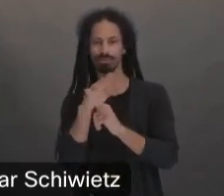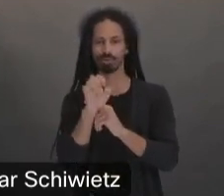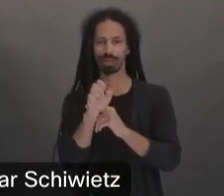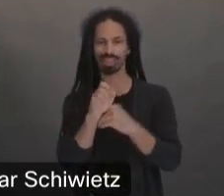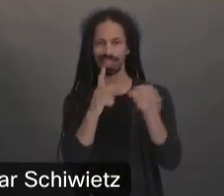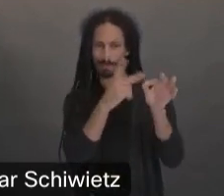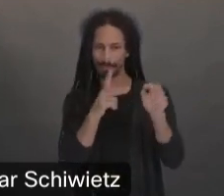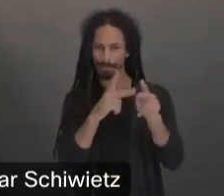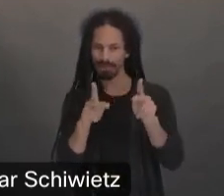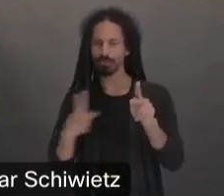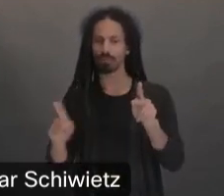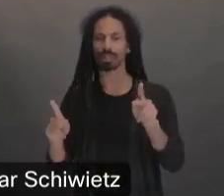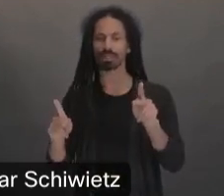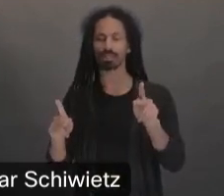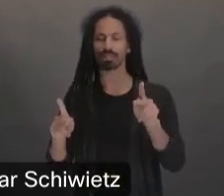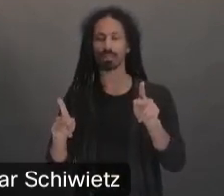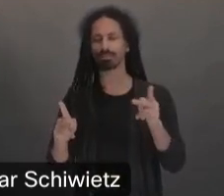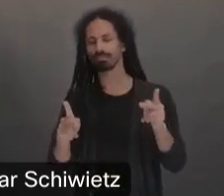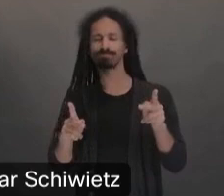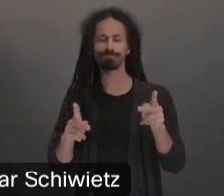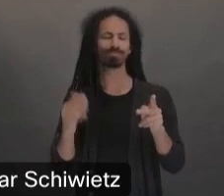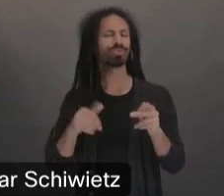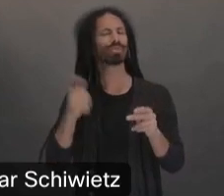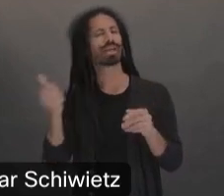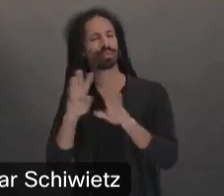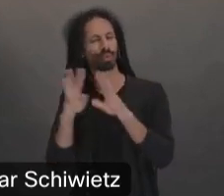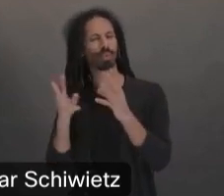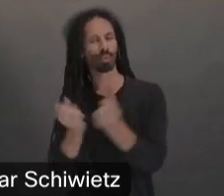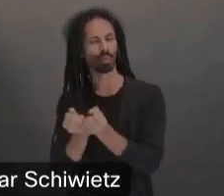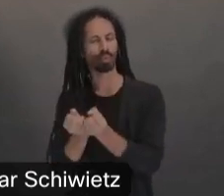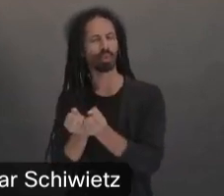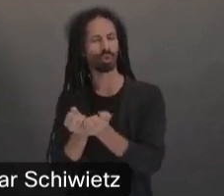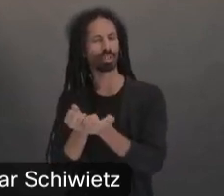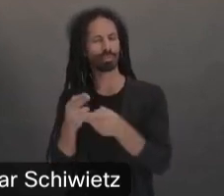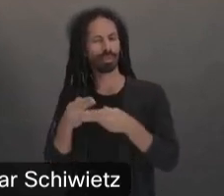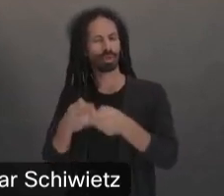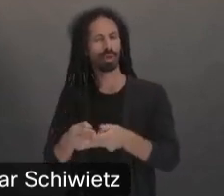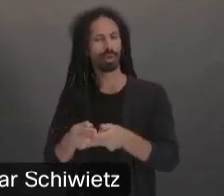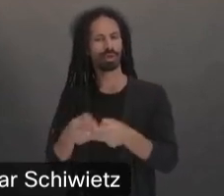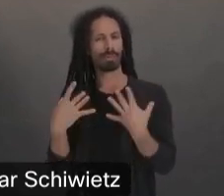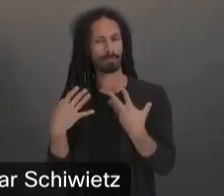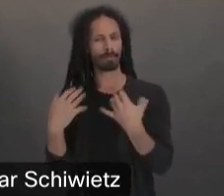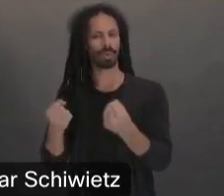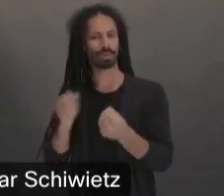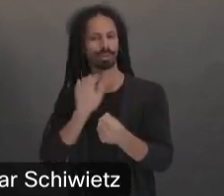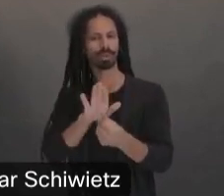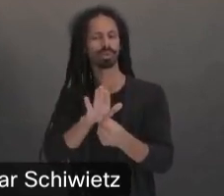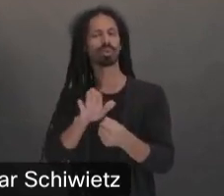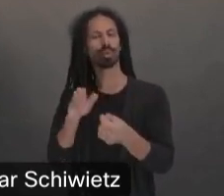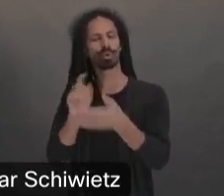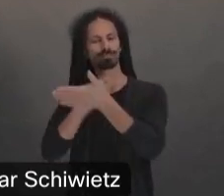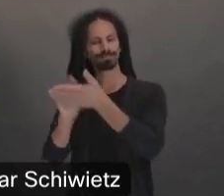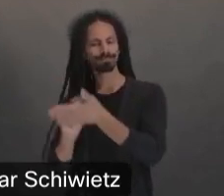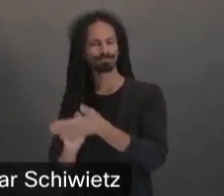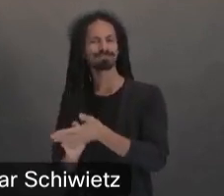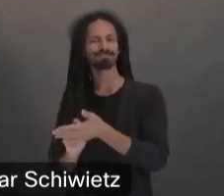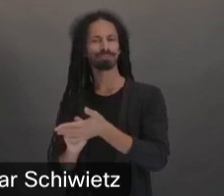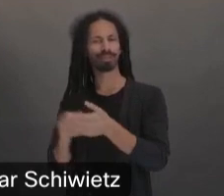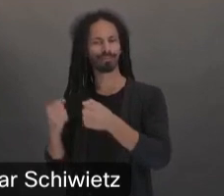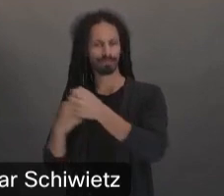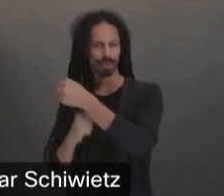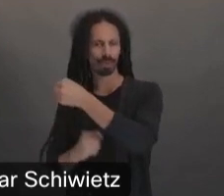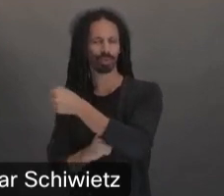writing workshop series called Building Your Writing Foundation. The workshop recordings and tip sheets are available on